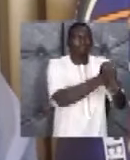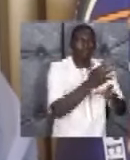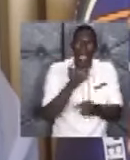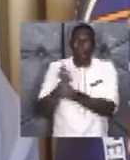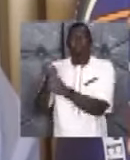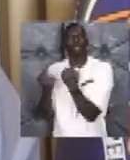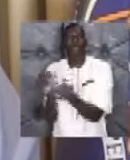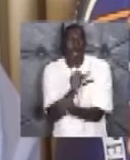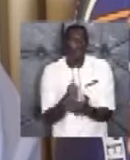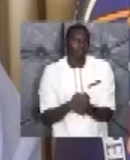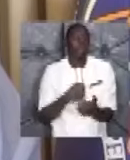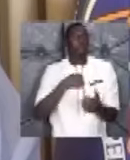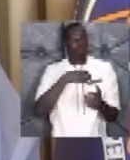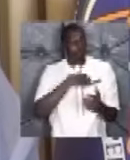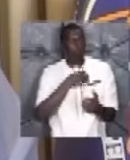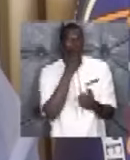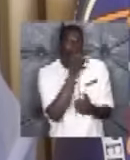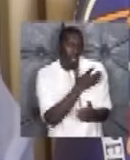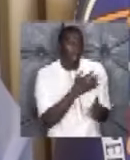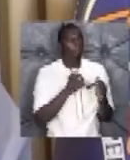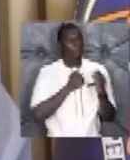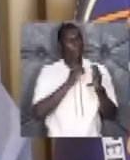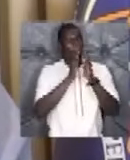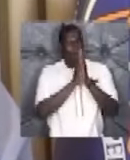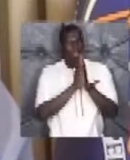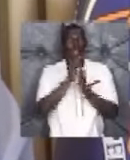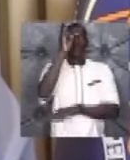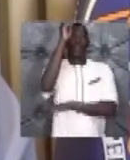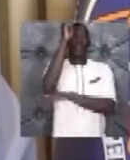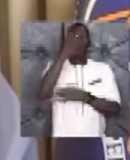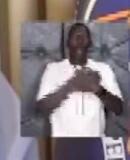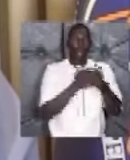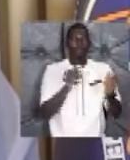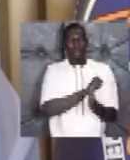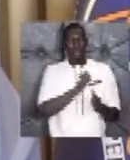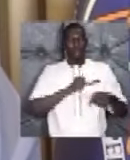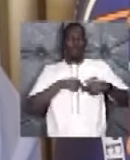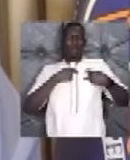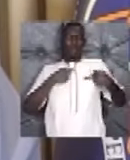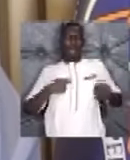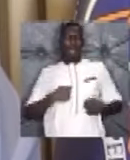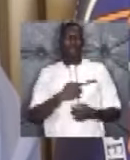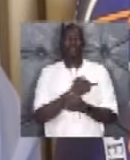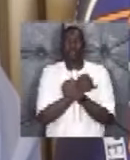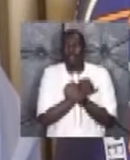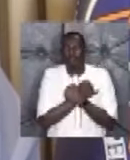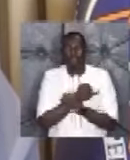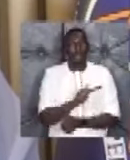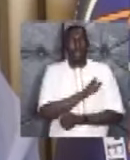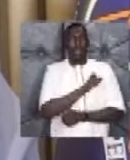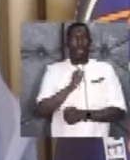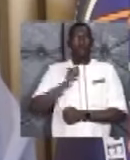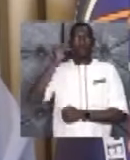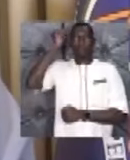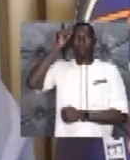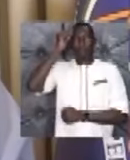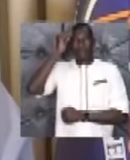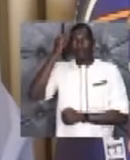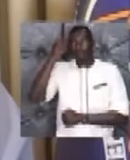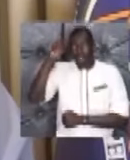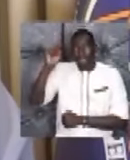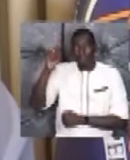reiterate my prayer that God opens our hearts to love, our mind to